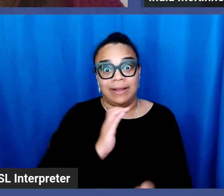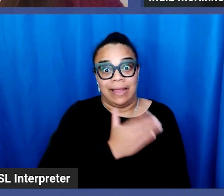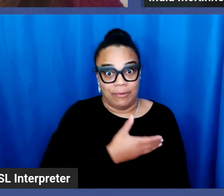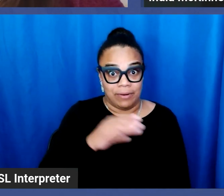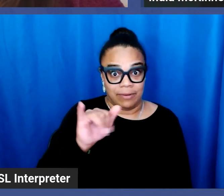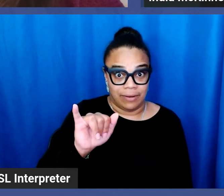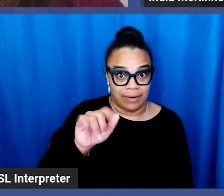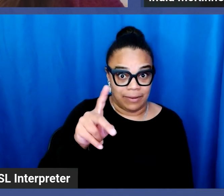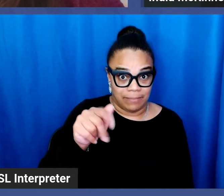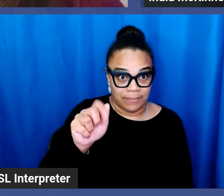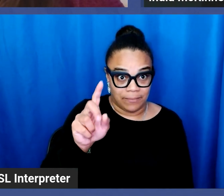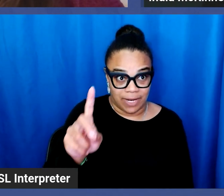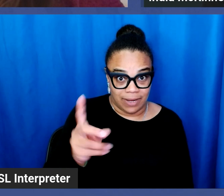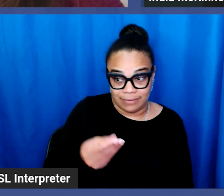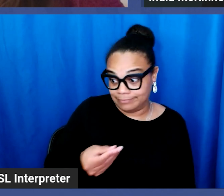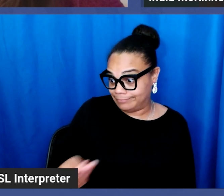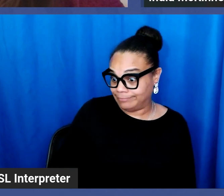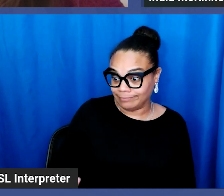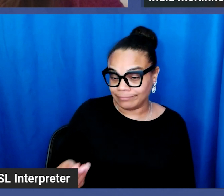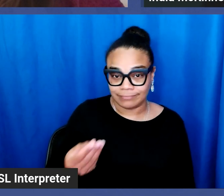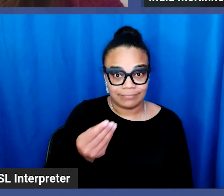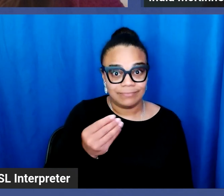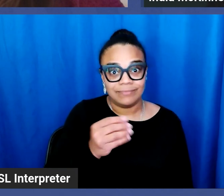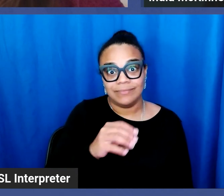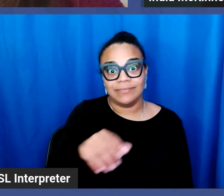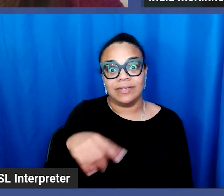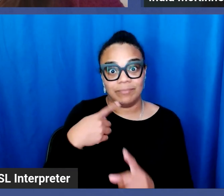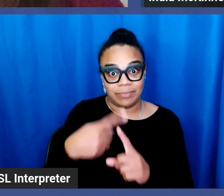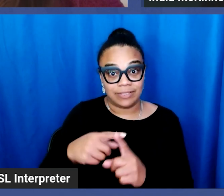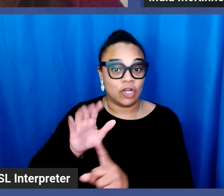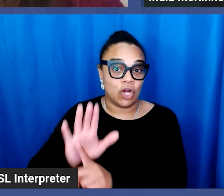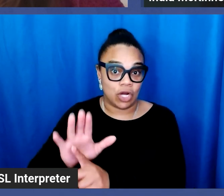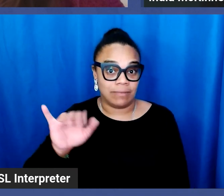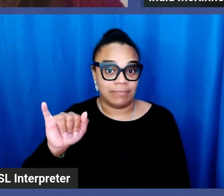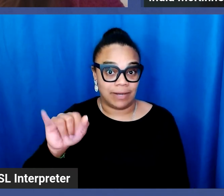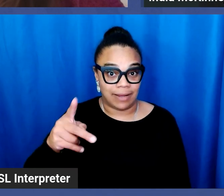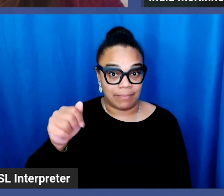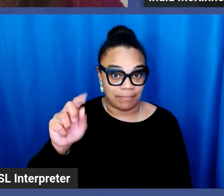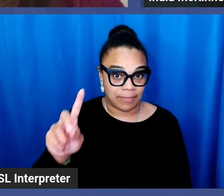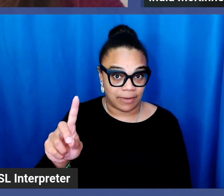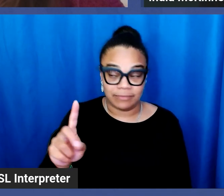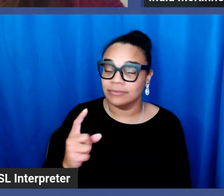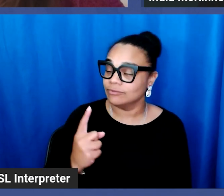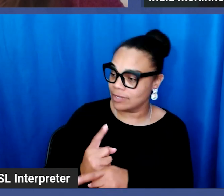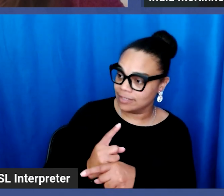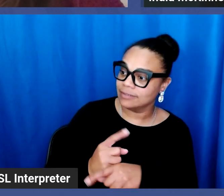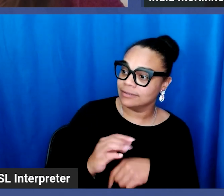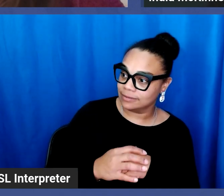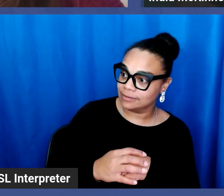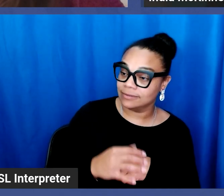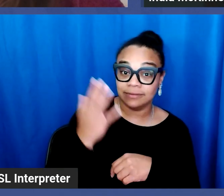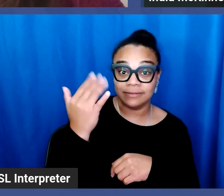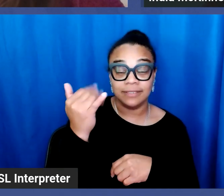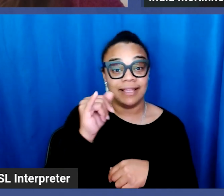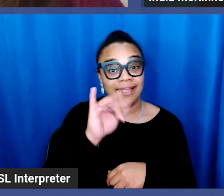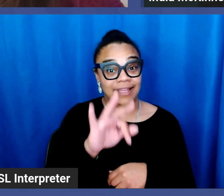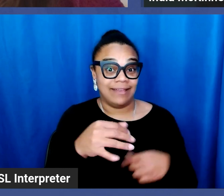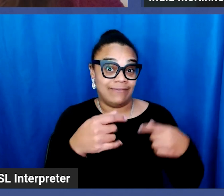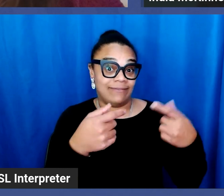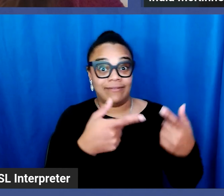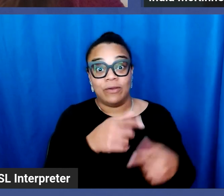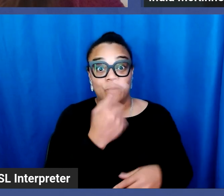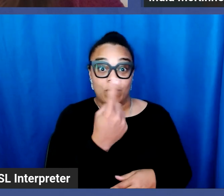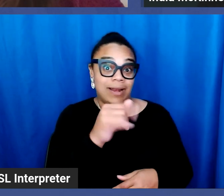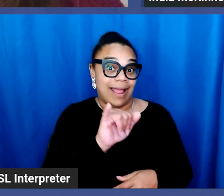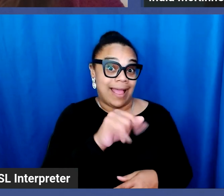iPad as well as her iPad. Right. Because if one dies, if there's a battery, if there's